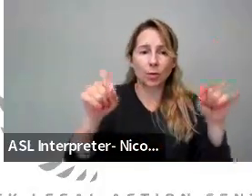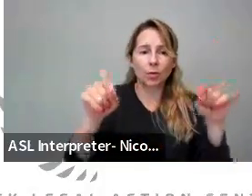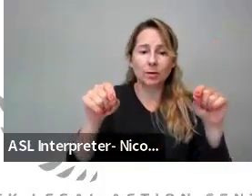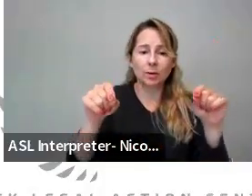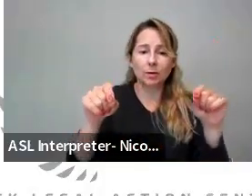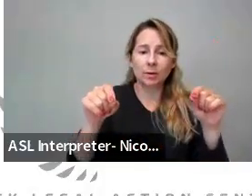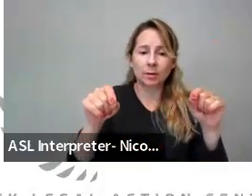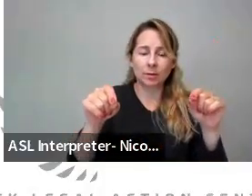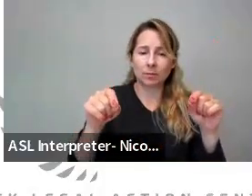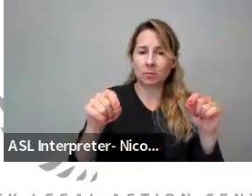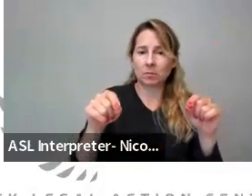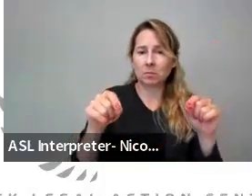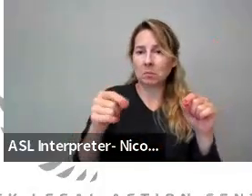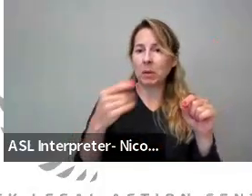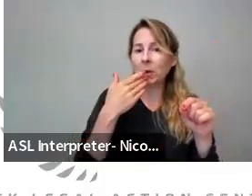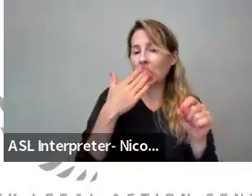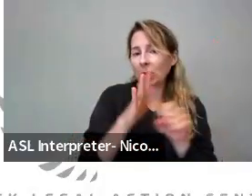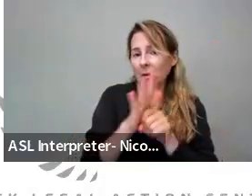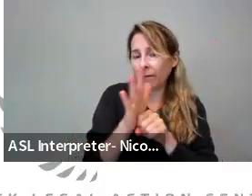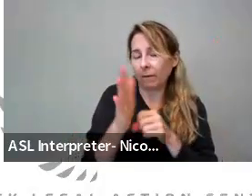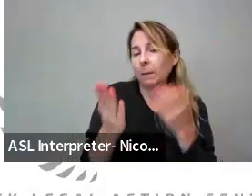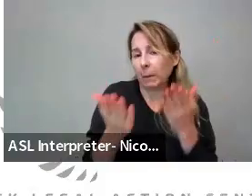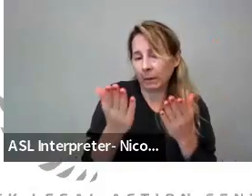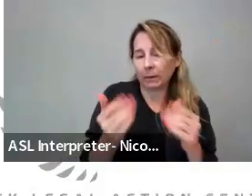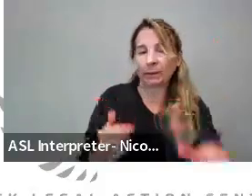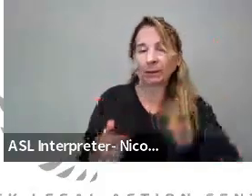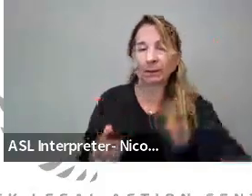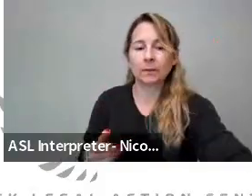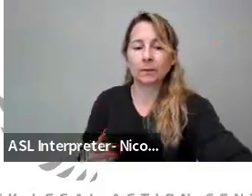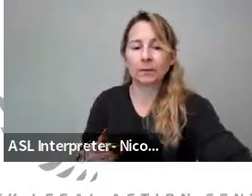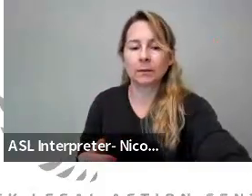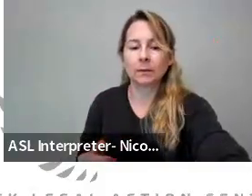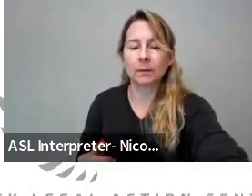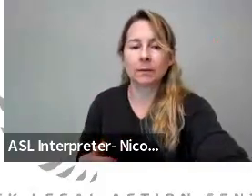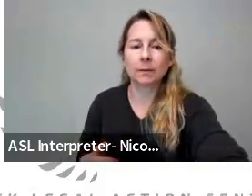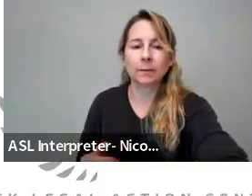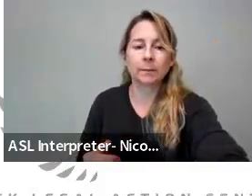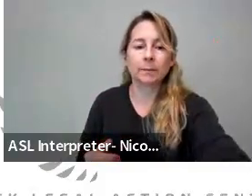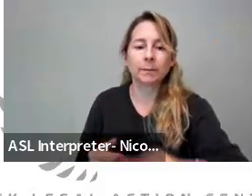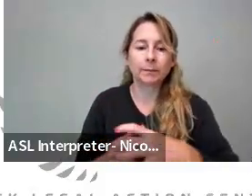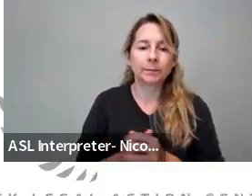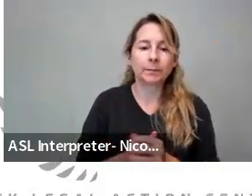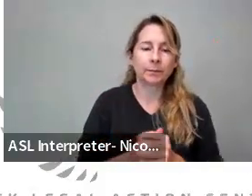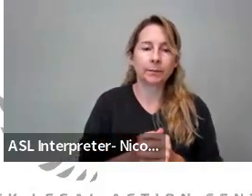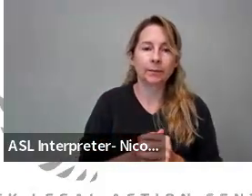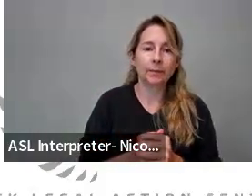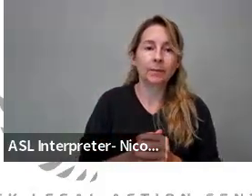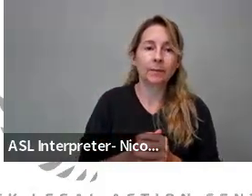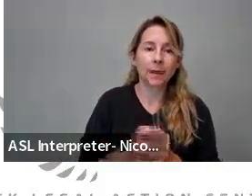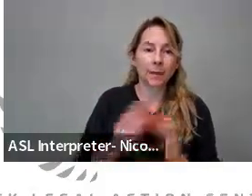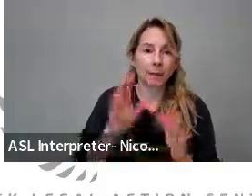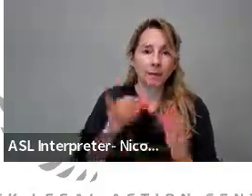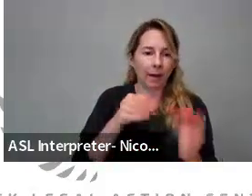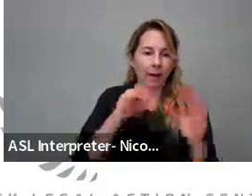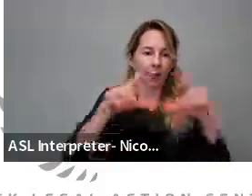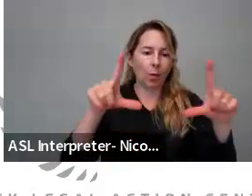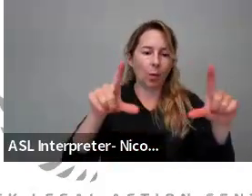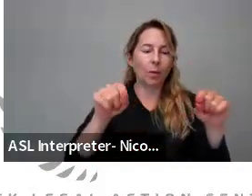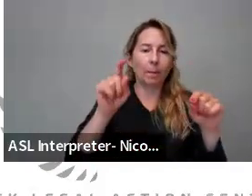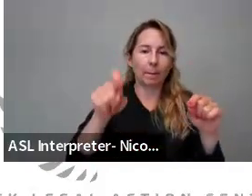information, then it might just be a doctor's note that you're putting forward to confirm that you have a disability. And